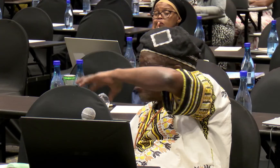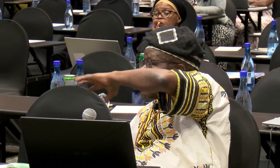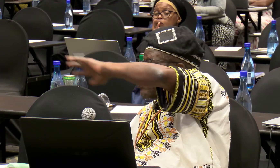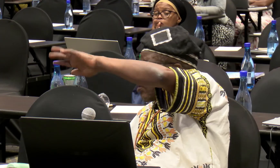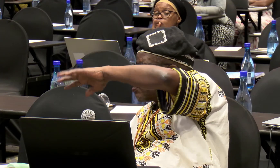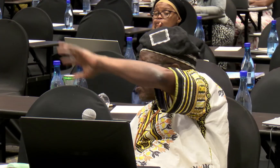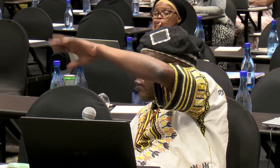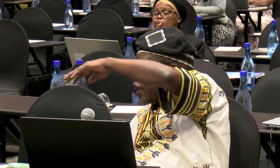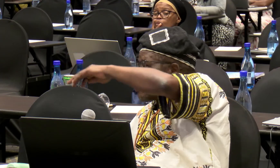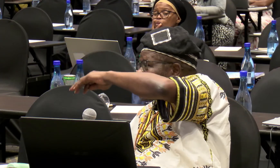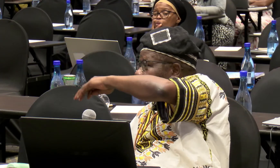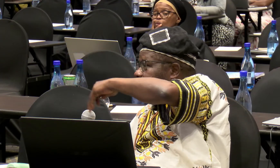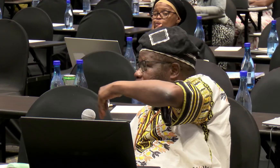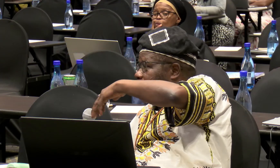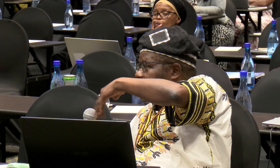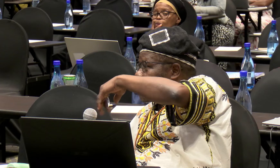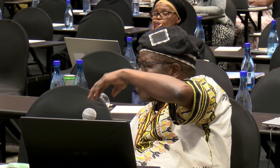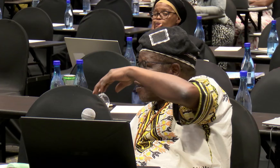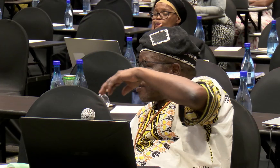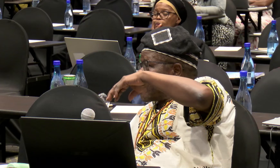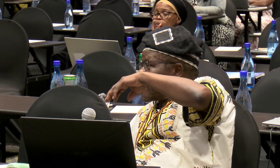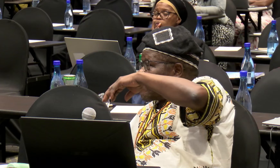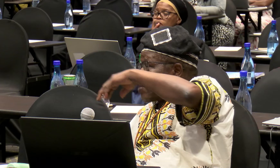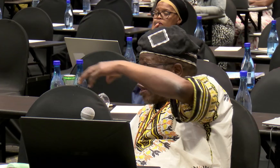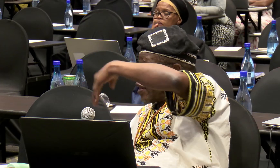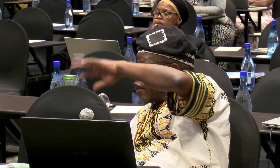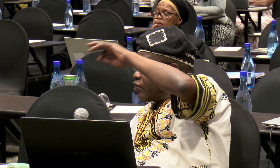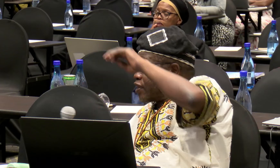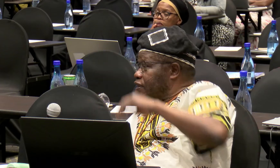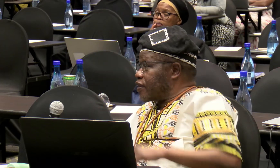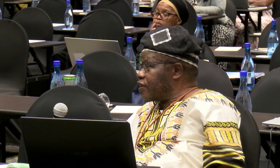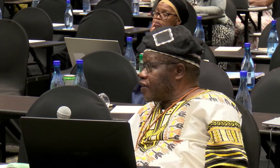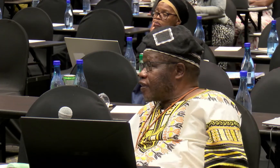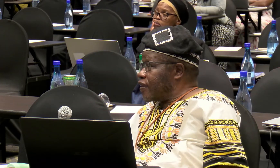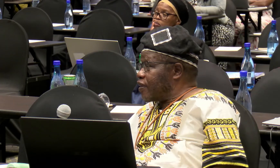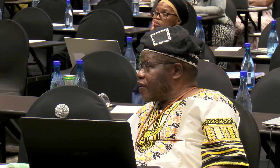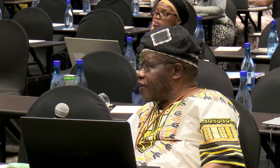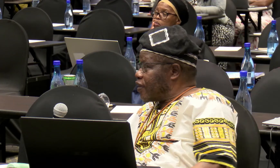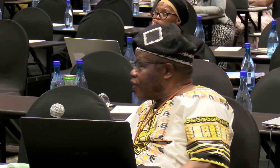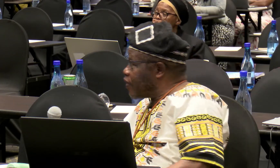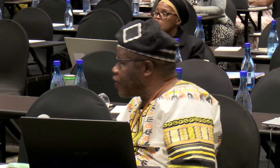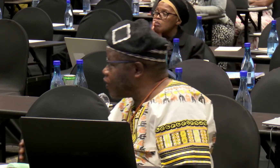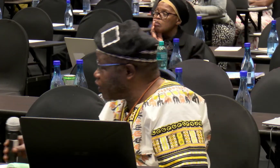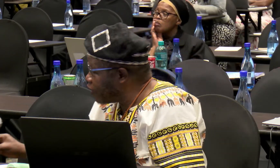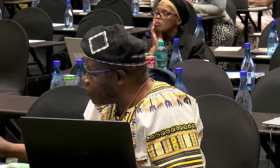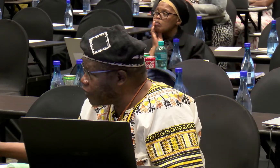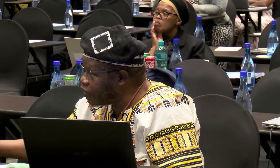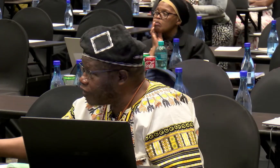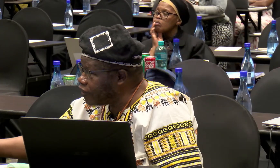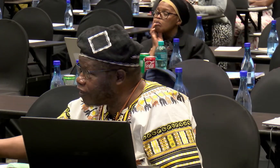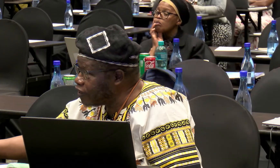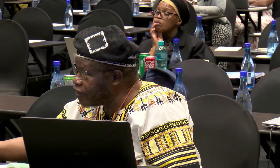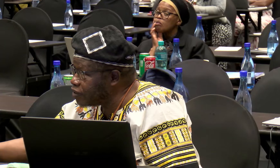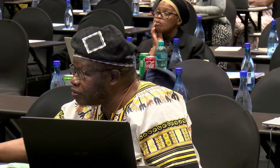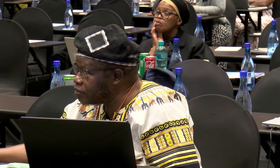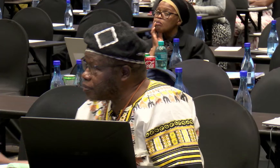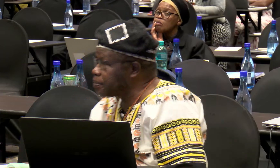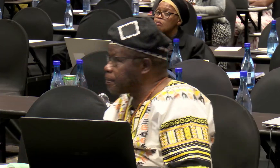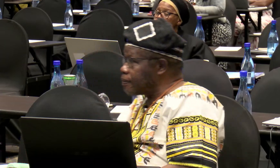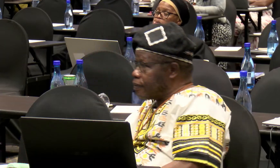Do you collaborate with computing scientists within the country? Yes. So in the...